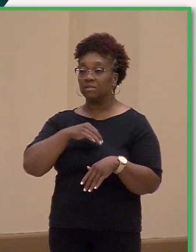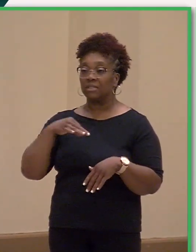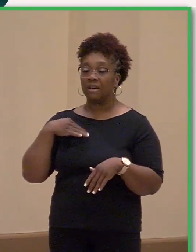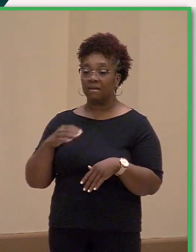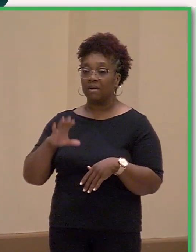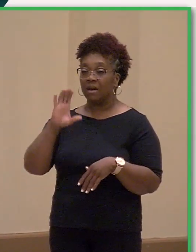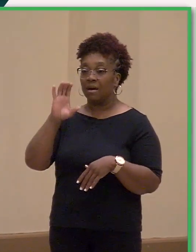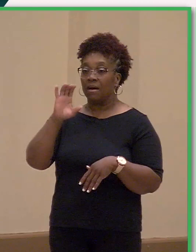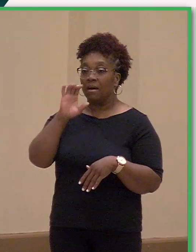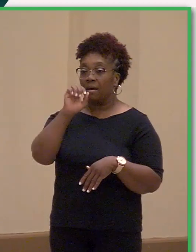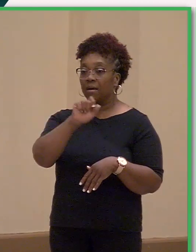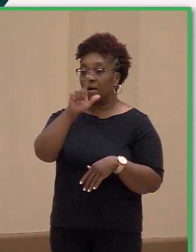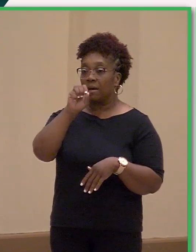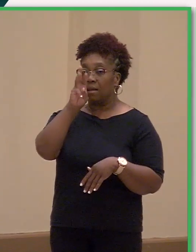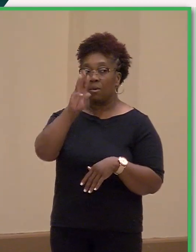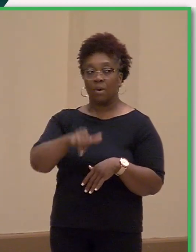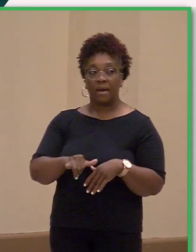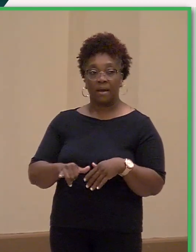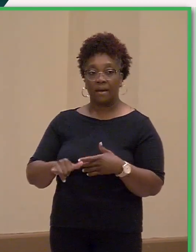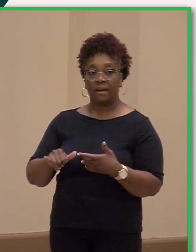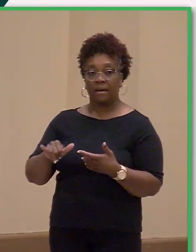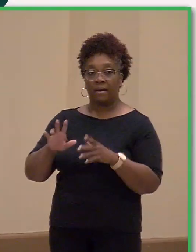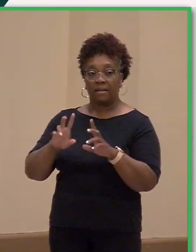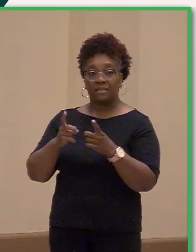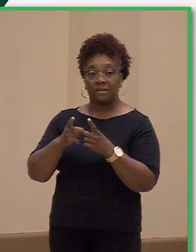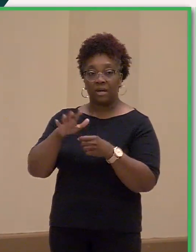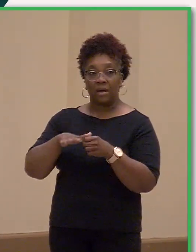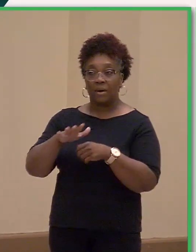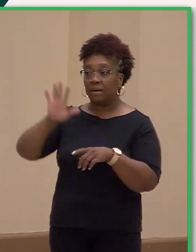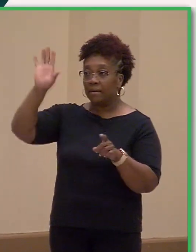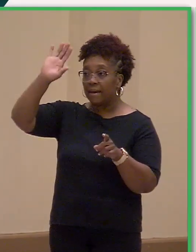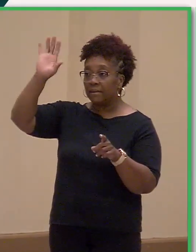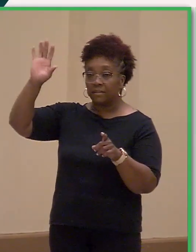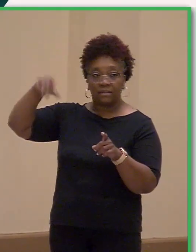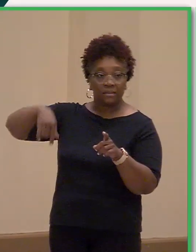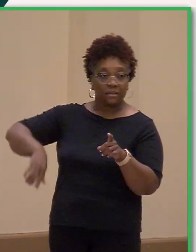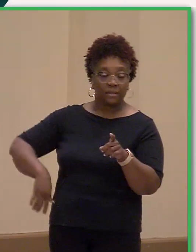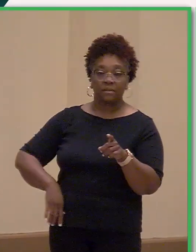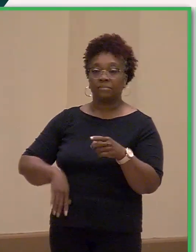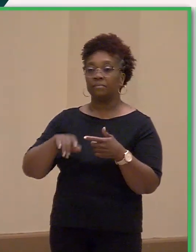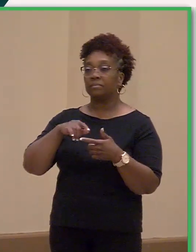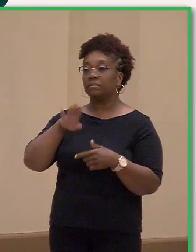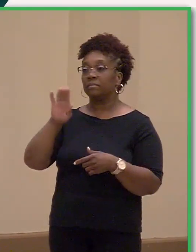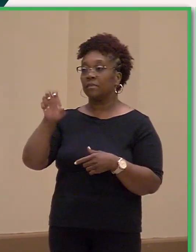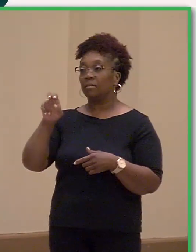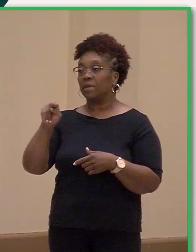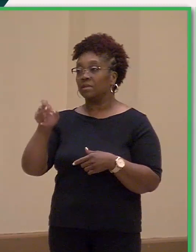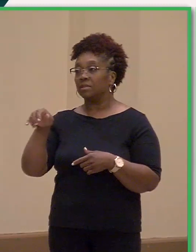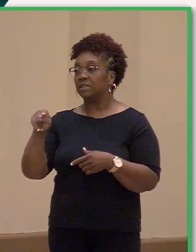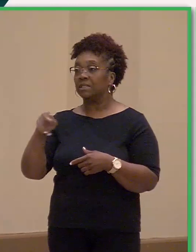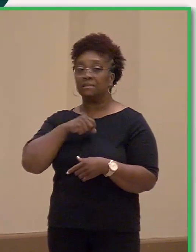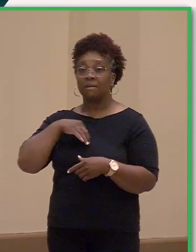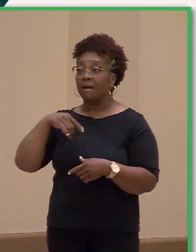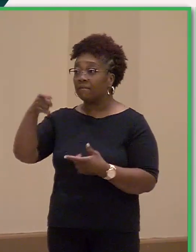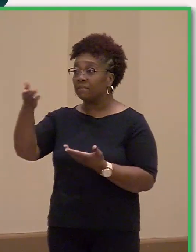district. Just want to wave your hands. All right. Councilmember Benson, his